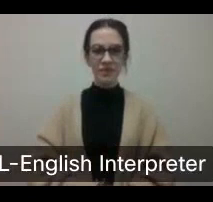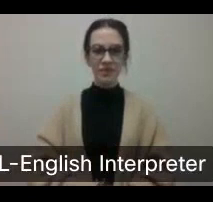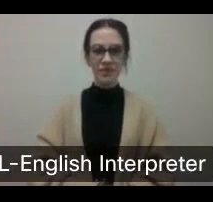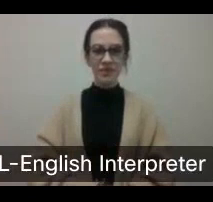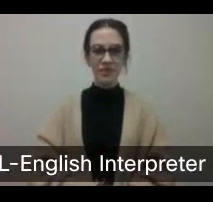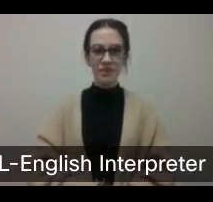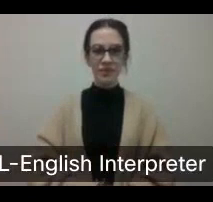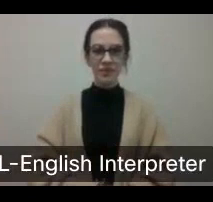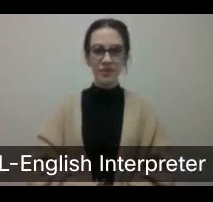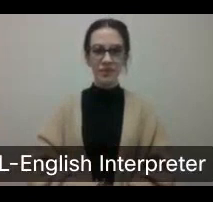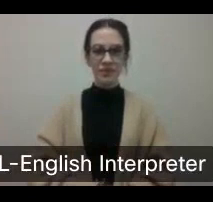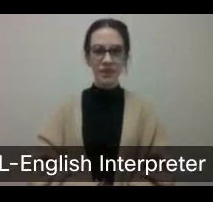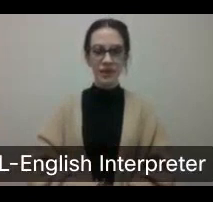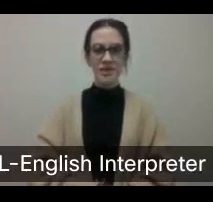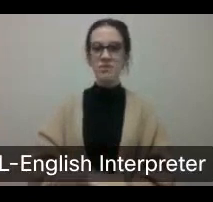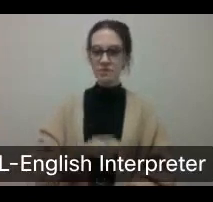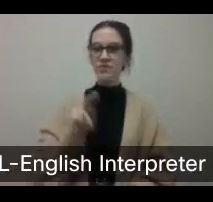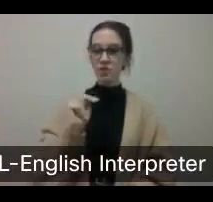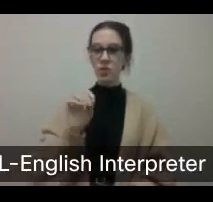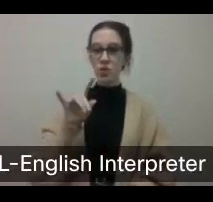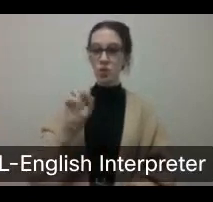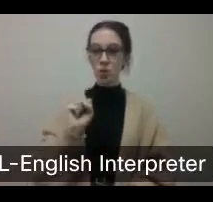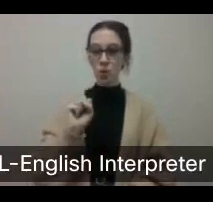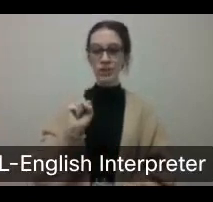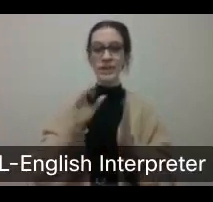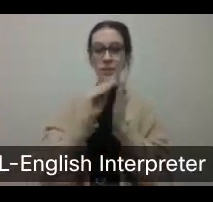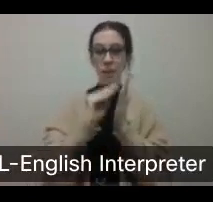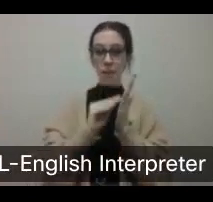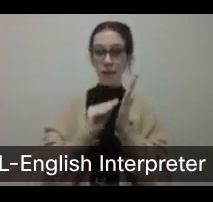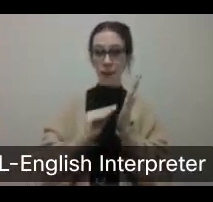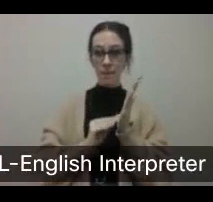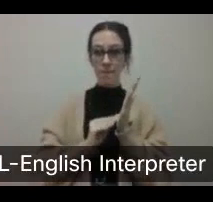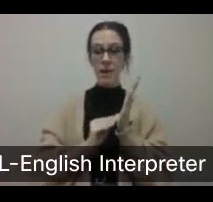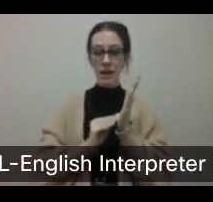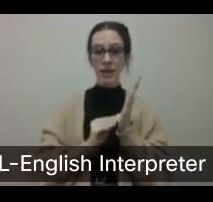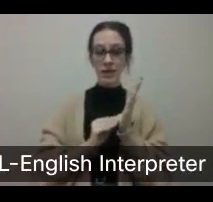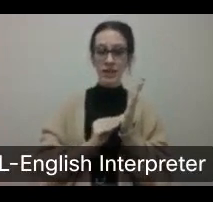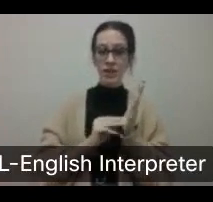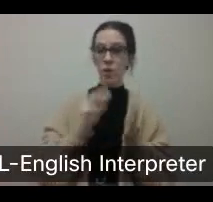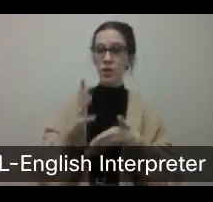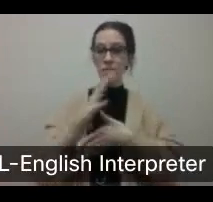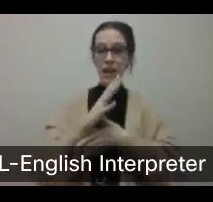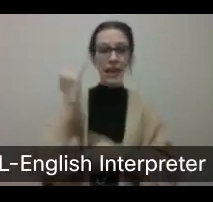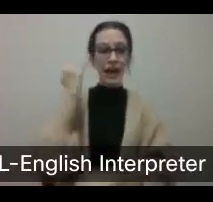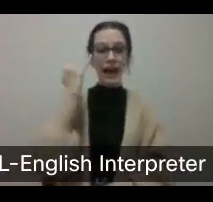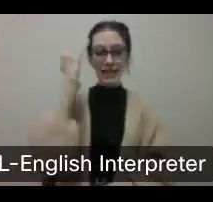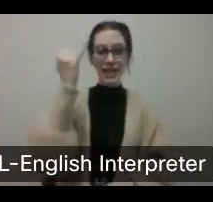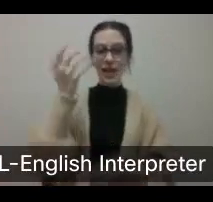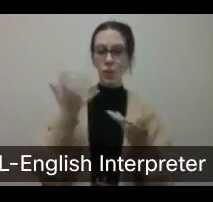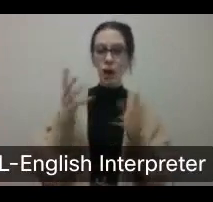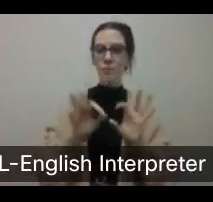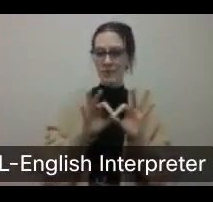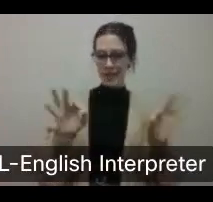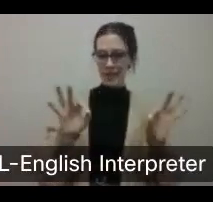sorry about that. So the notes may be students direct quotes and notes leads to too many quotes in paper, quotes max 10%